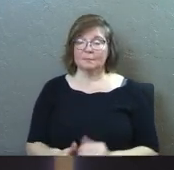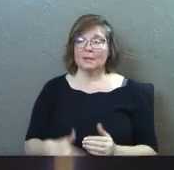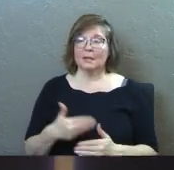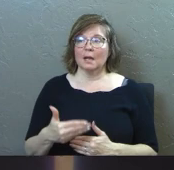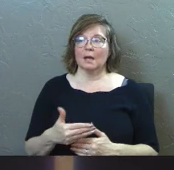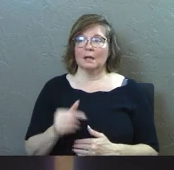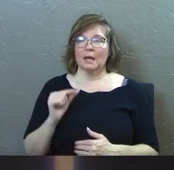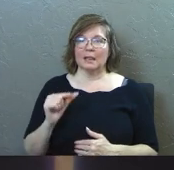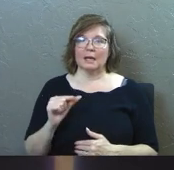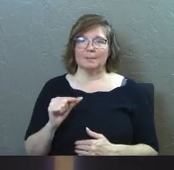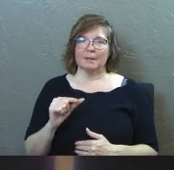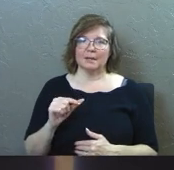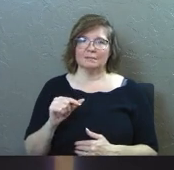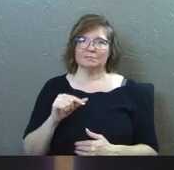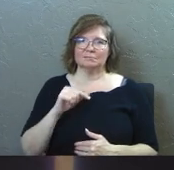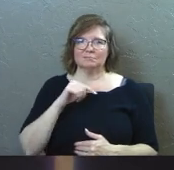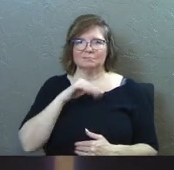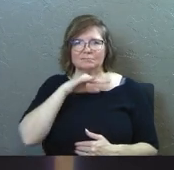Next, be a bit untidy.